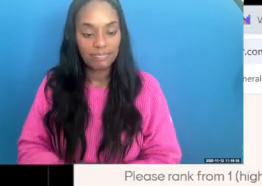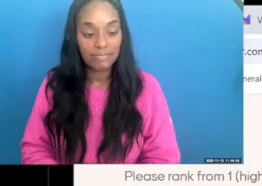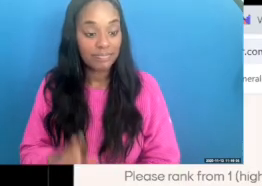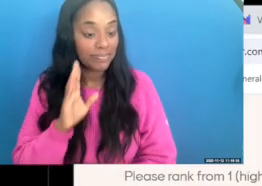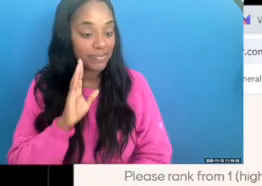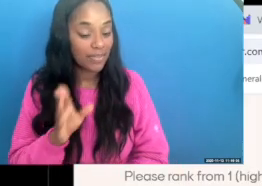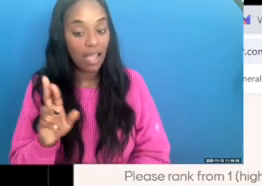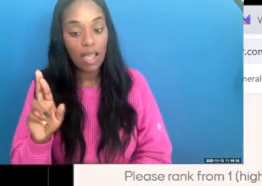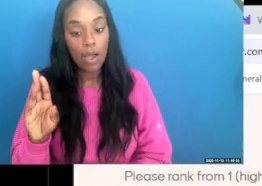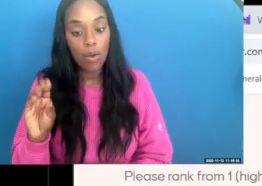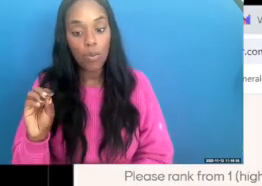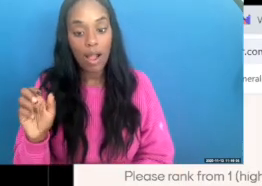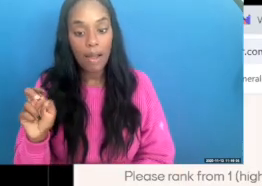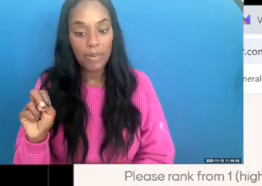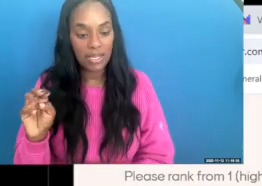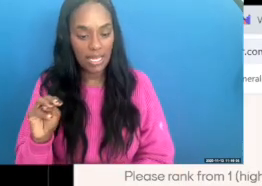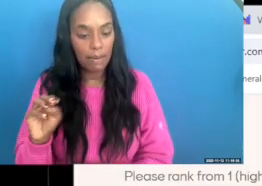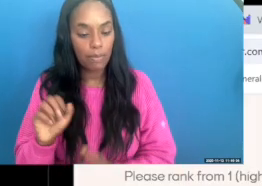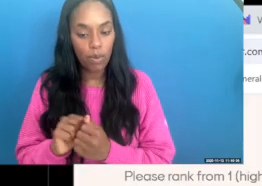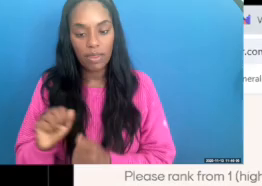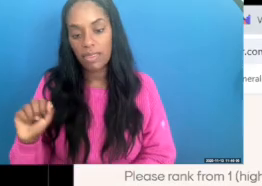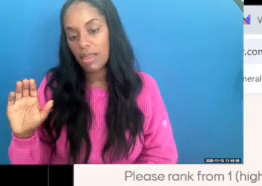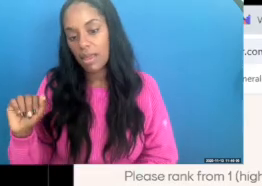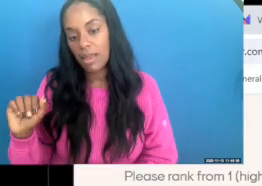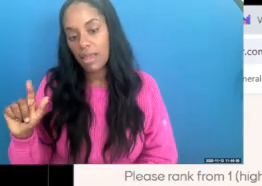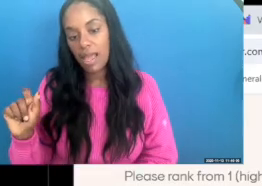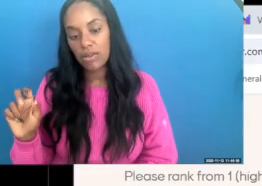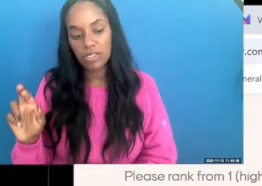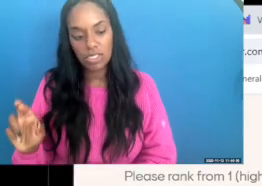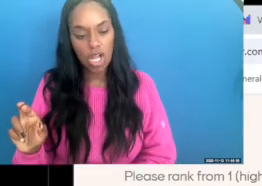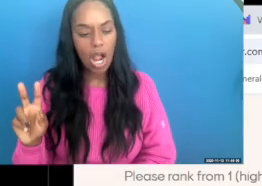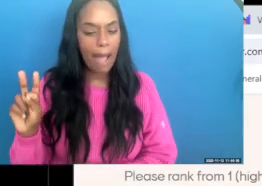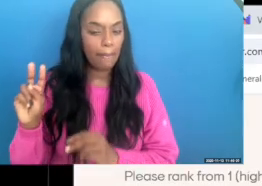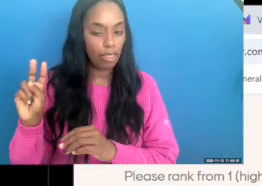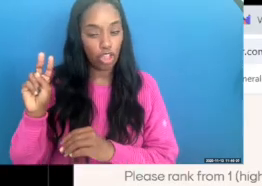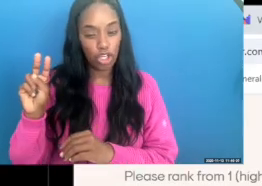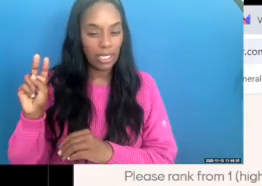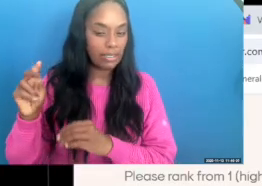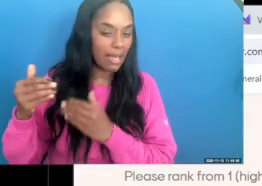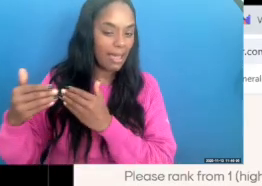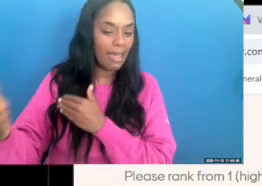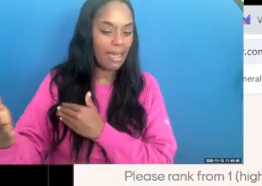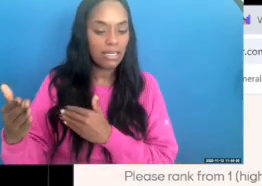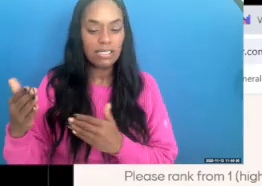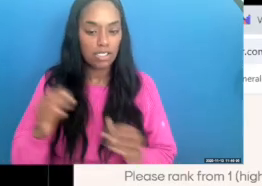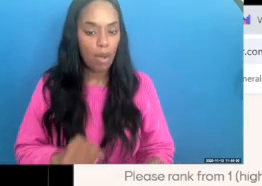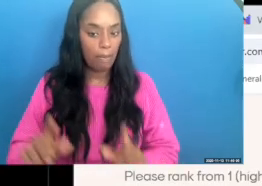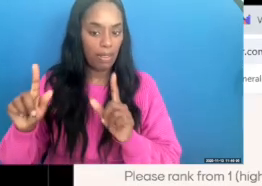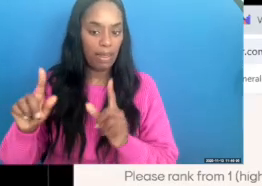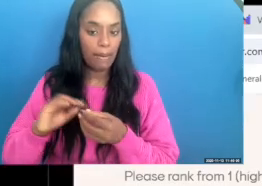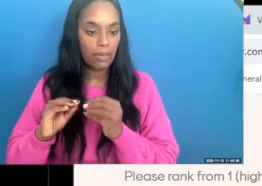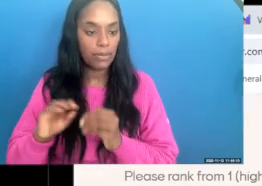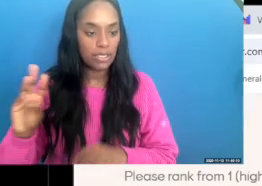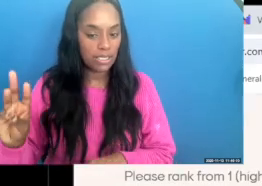nose. Okay, Robin. All right, thank you. Robin Marquis with CalSTAR. I'm looking ahead a